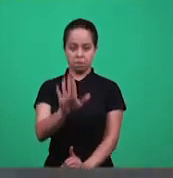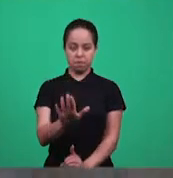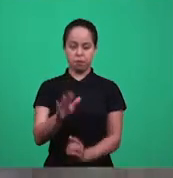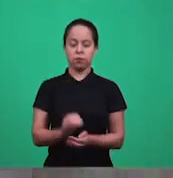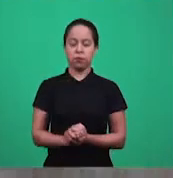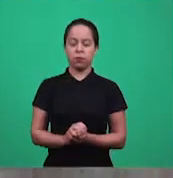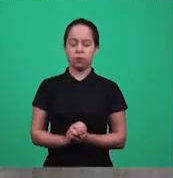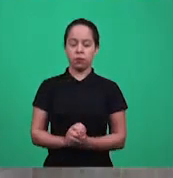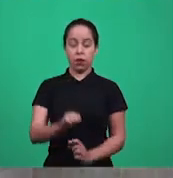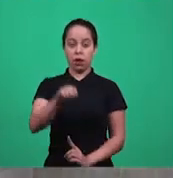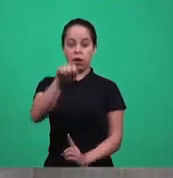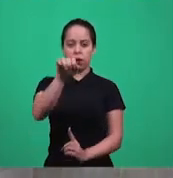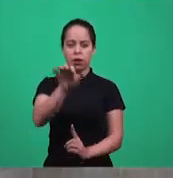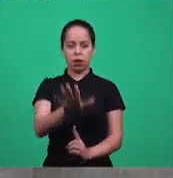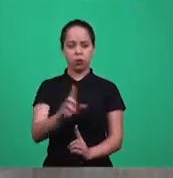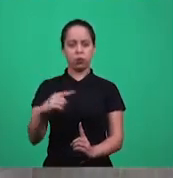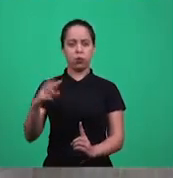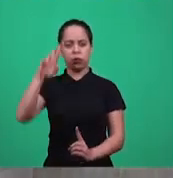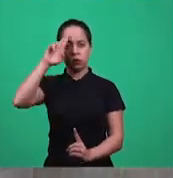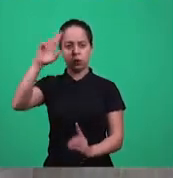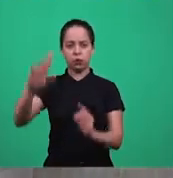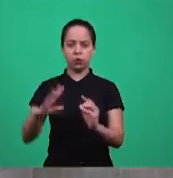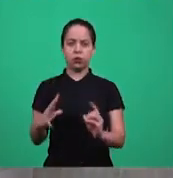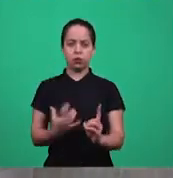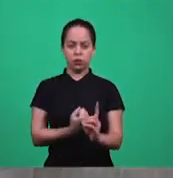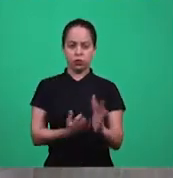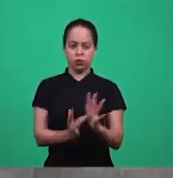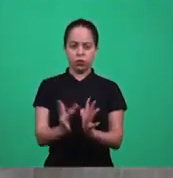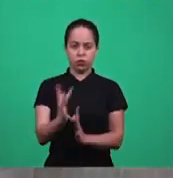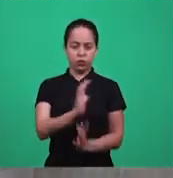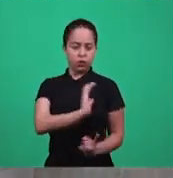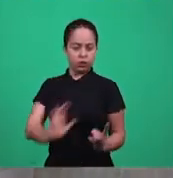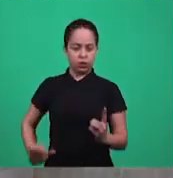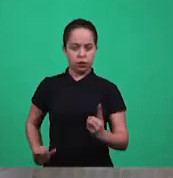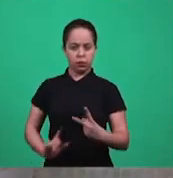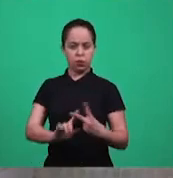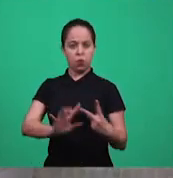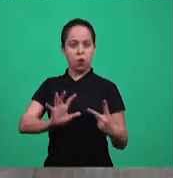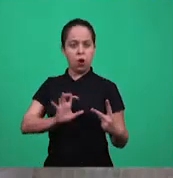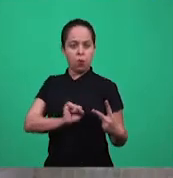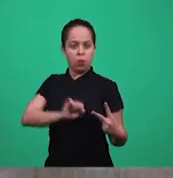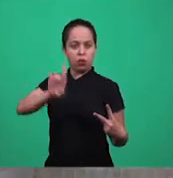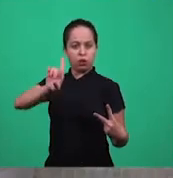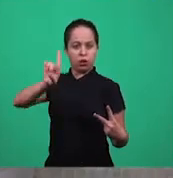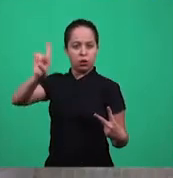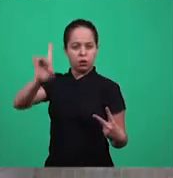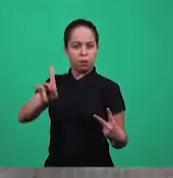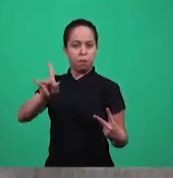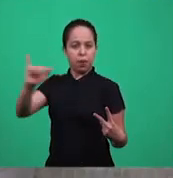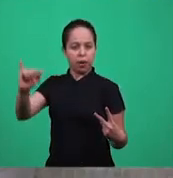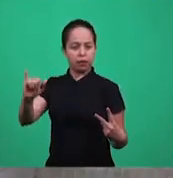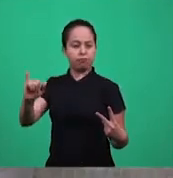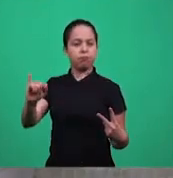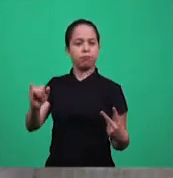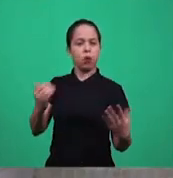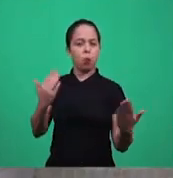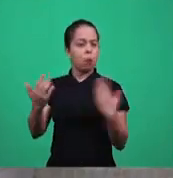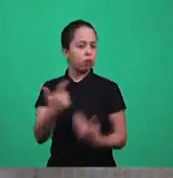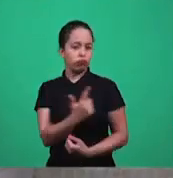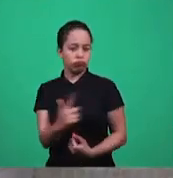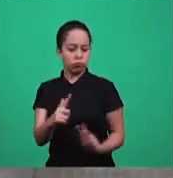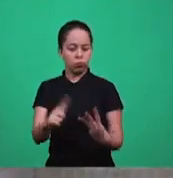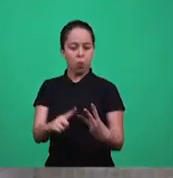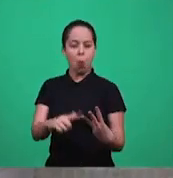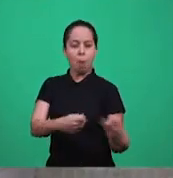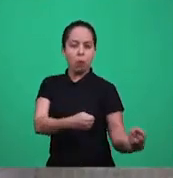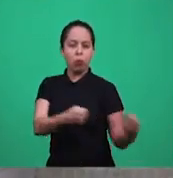the grace of our Lord and Savior Jesus, the love, the incomparable love of God,